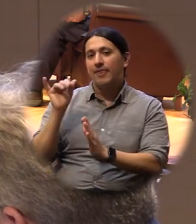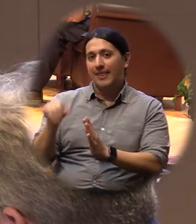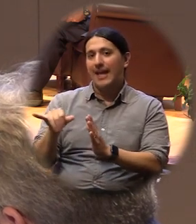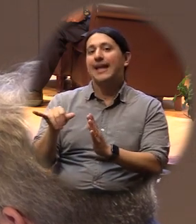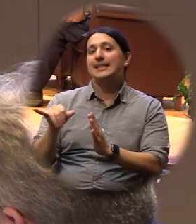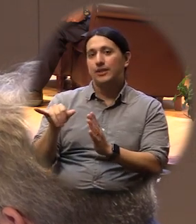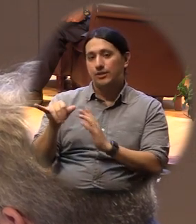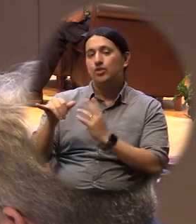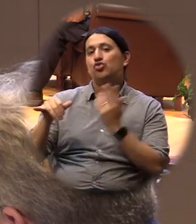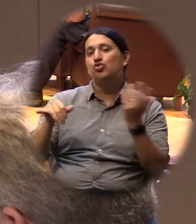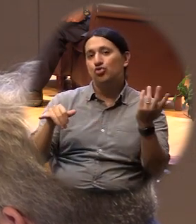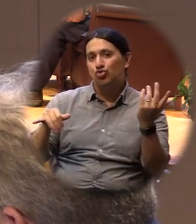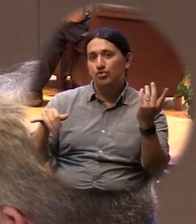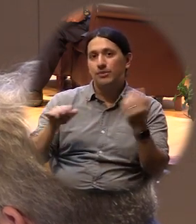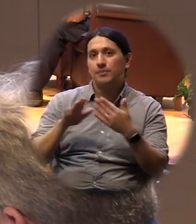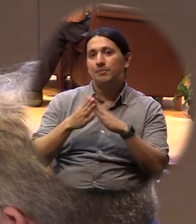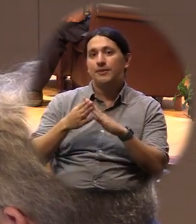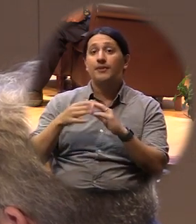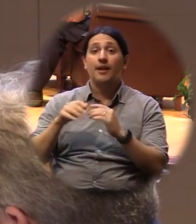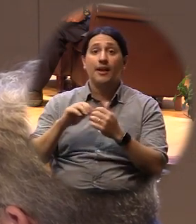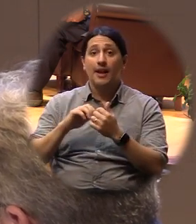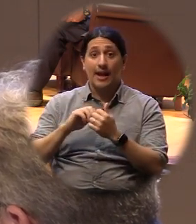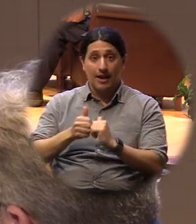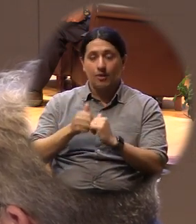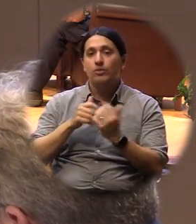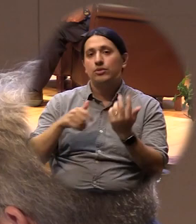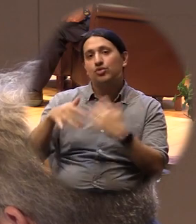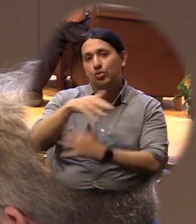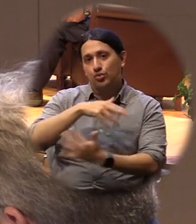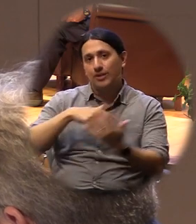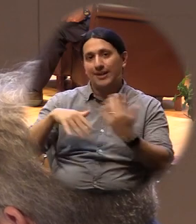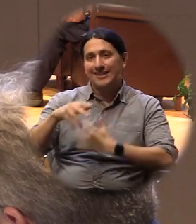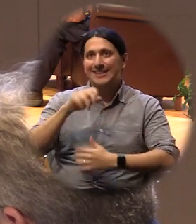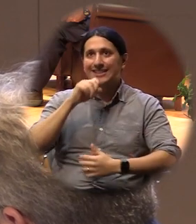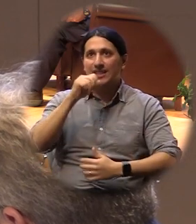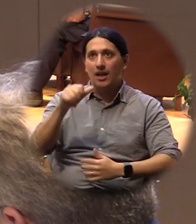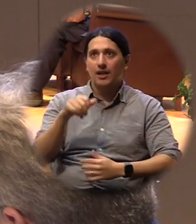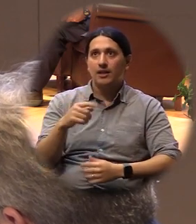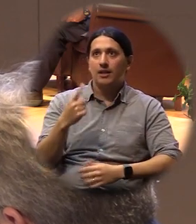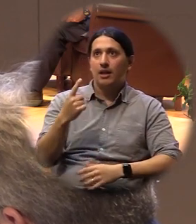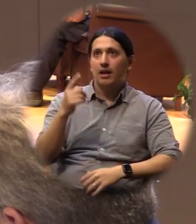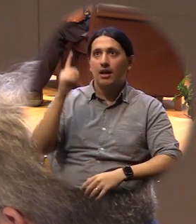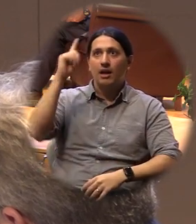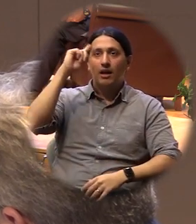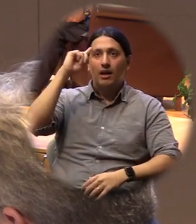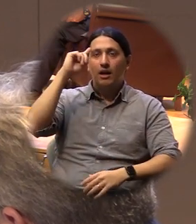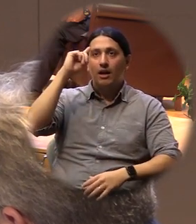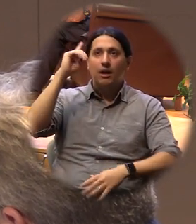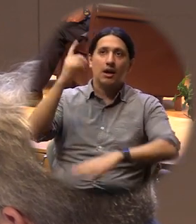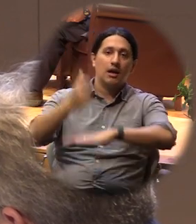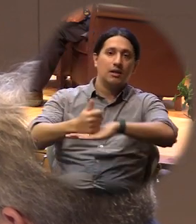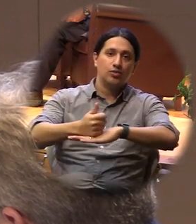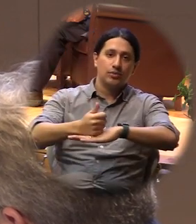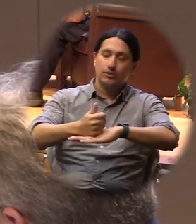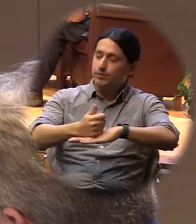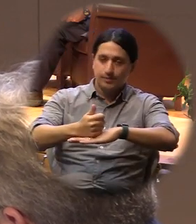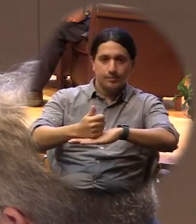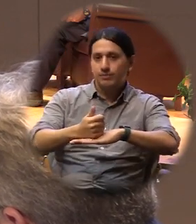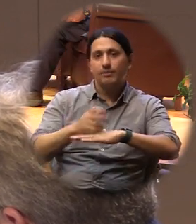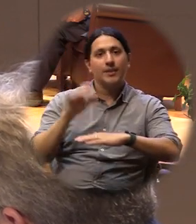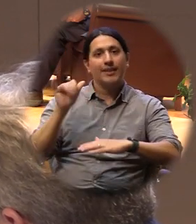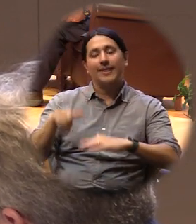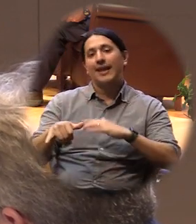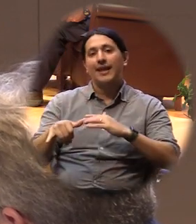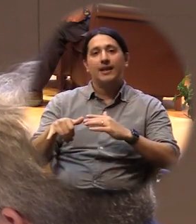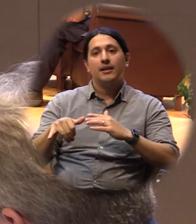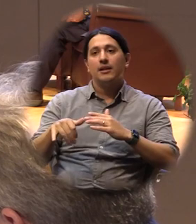socialized, and it's not completely a construct. I think that would be robbing it of some of the fact that